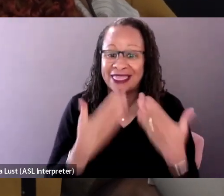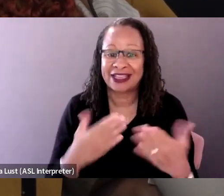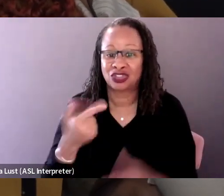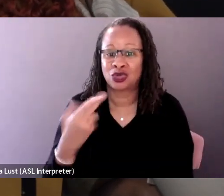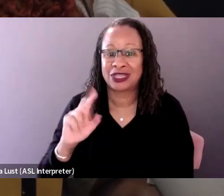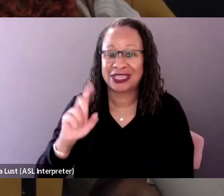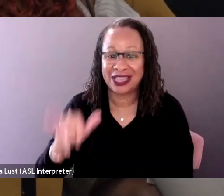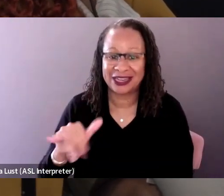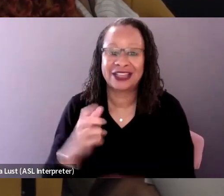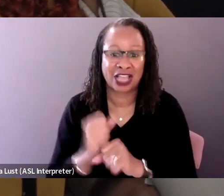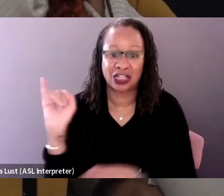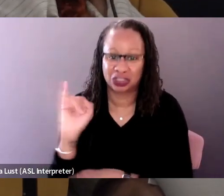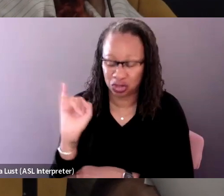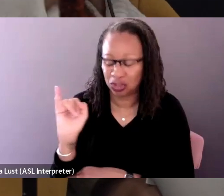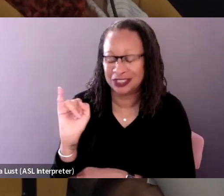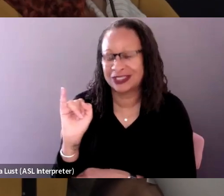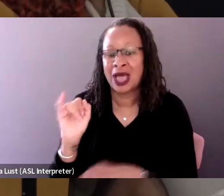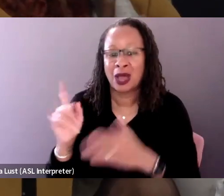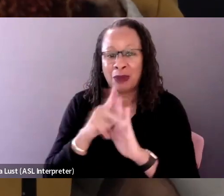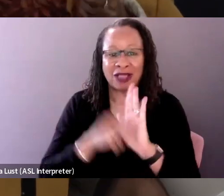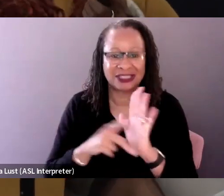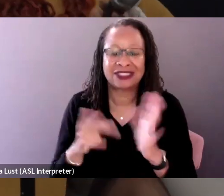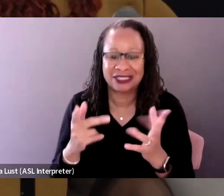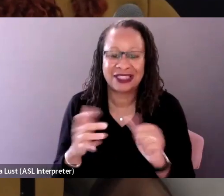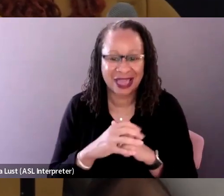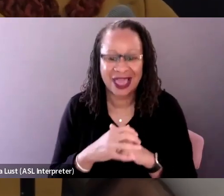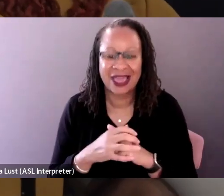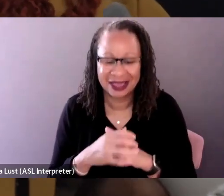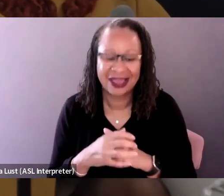really emboldened us throughout. Thanks to Neon.